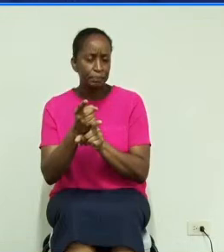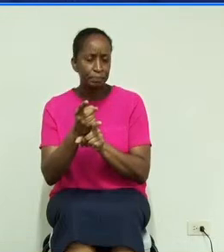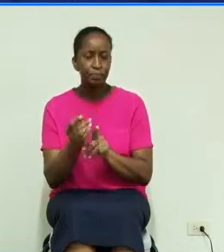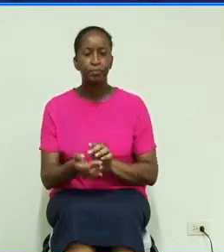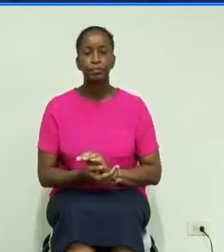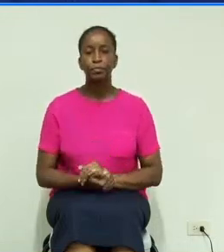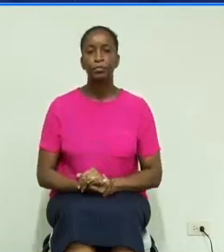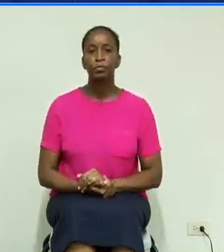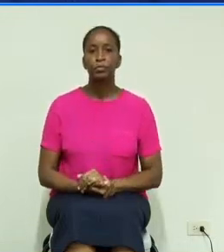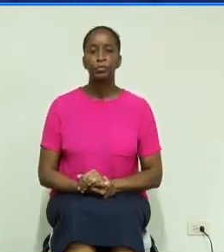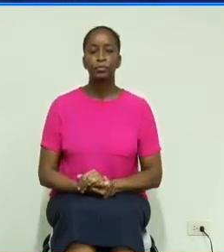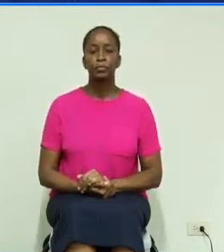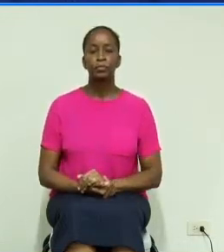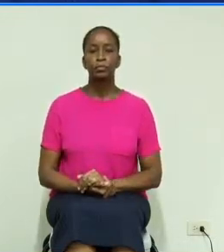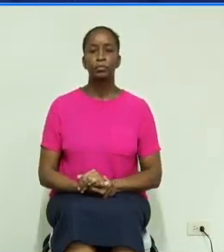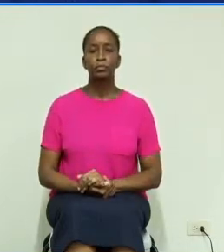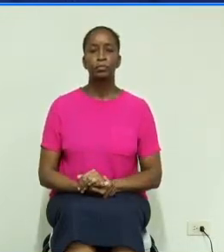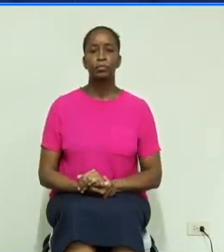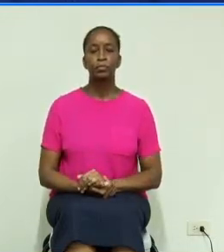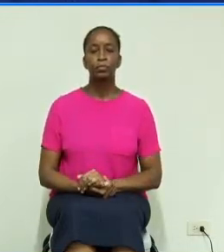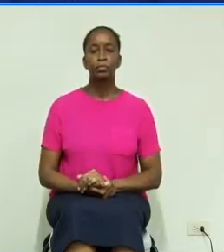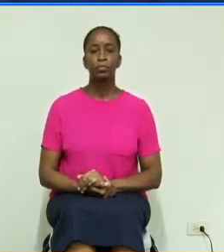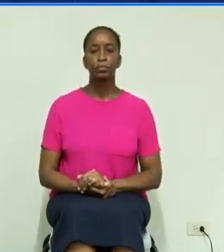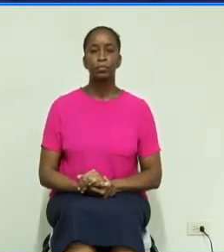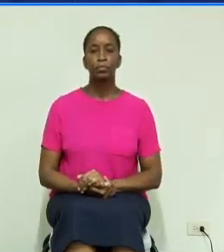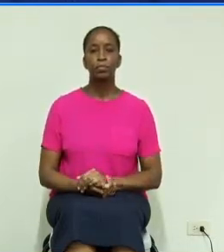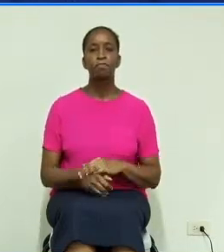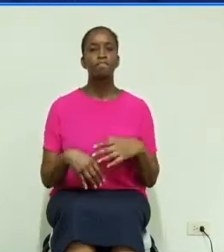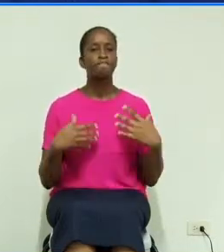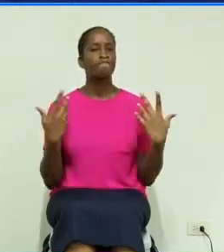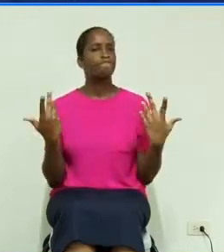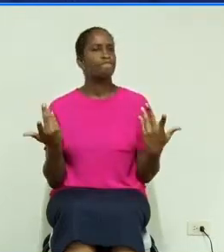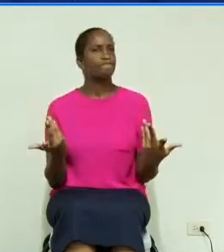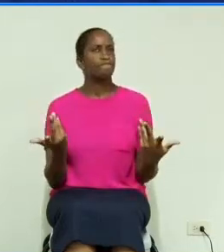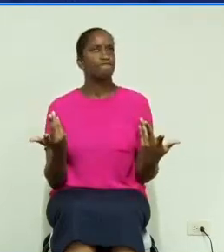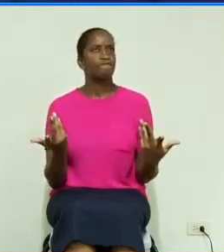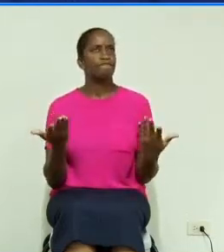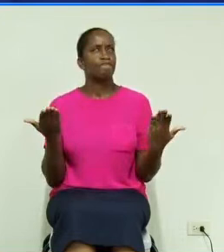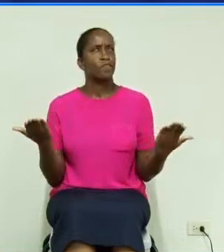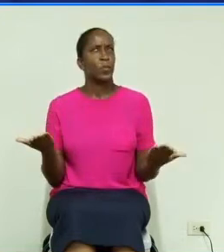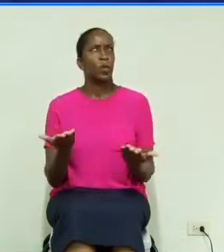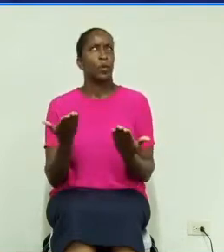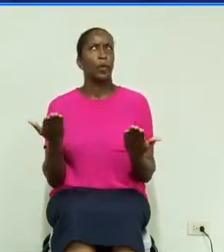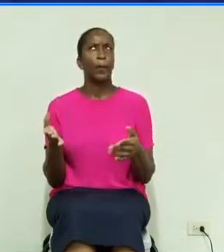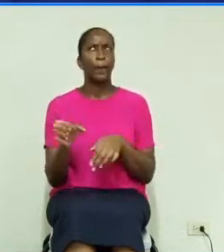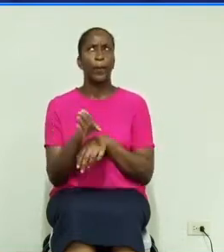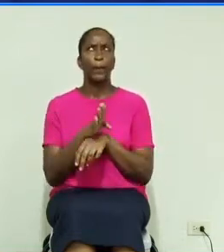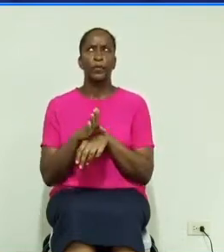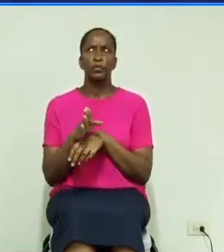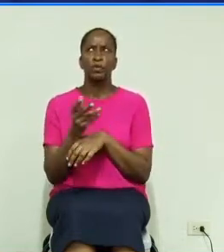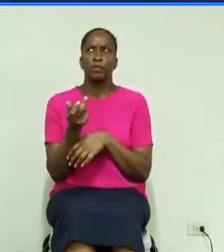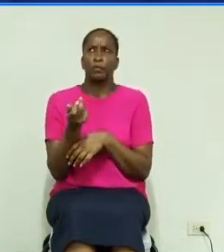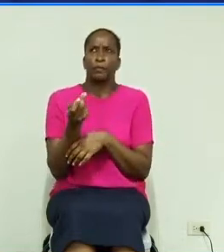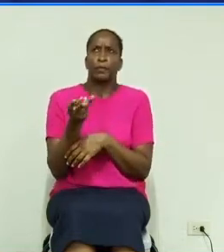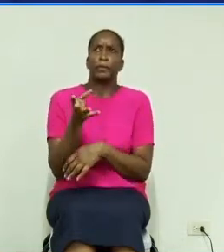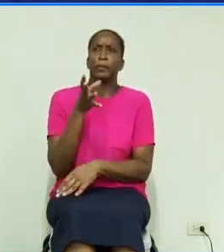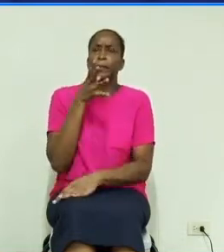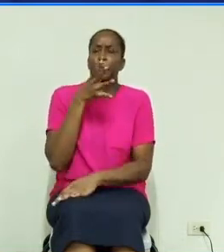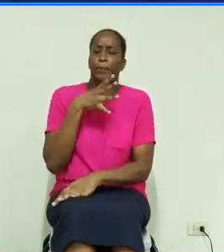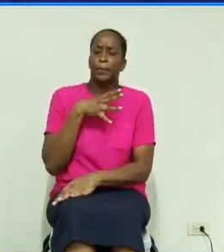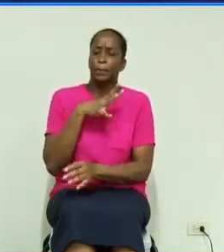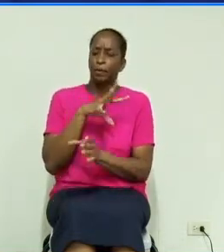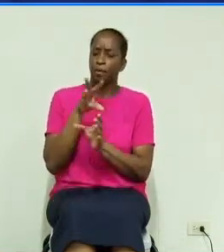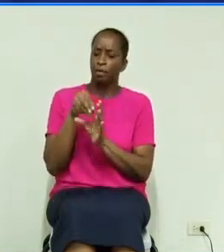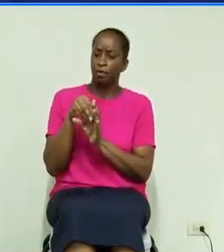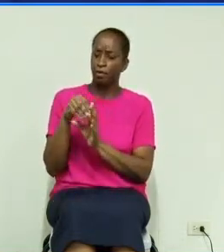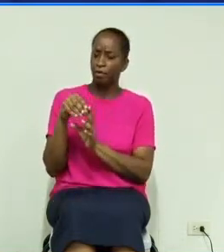a worldwide perspective. We can ask ourselves, why is this the case in Barbados? Because if we look at